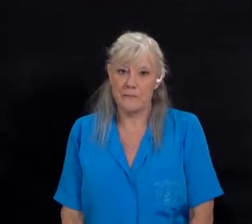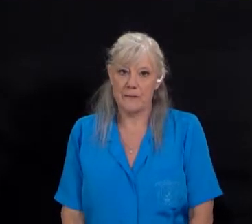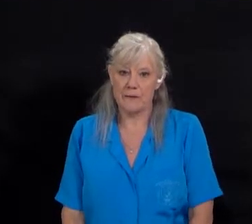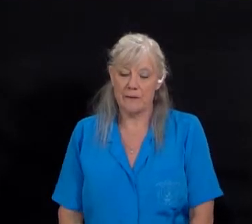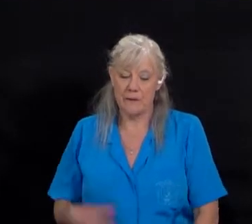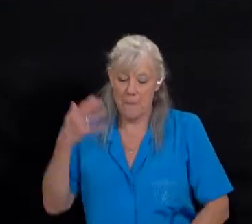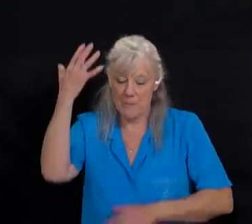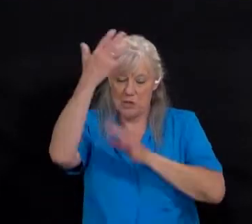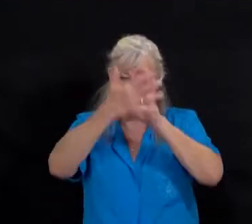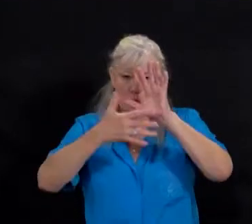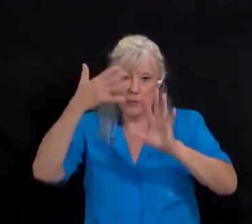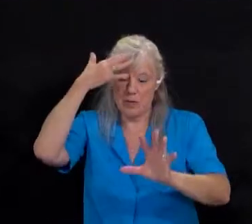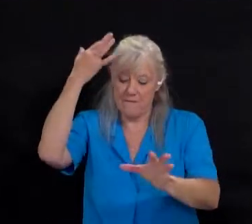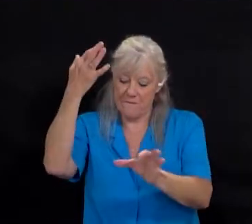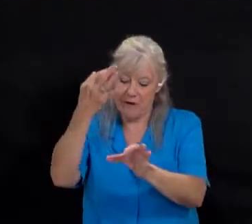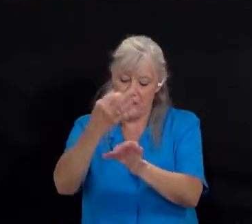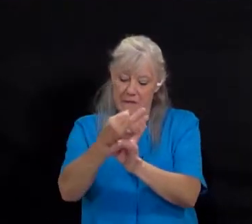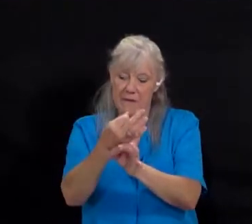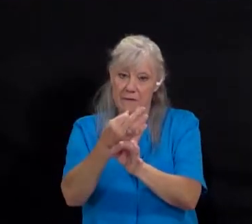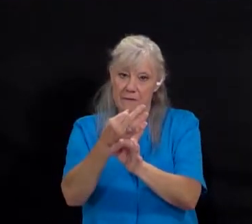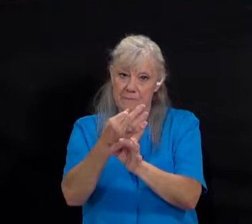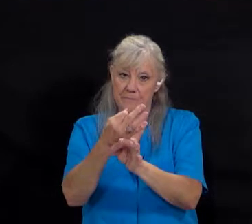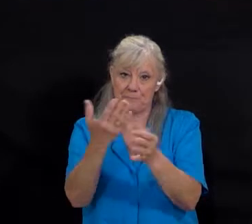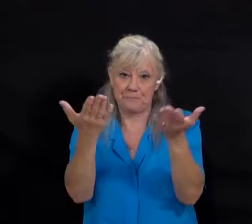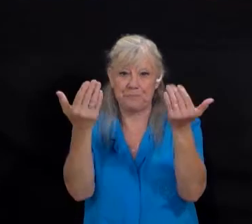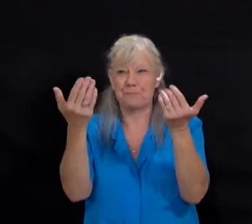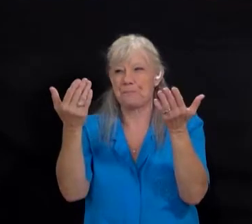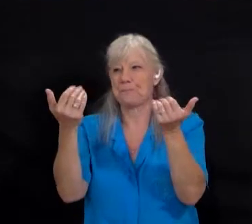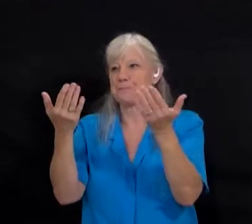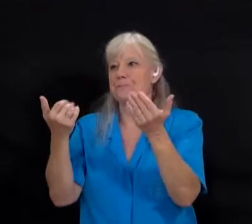The mystery of faith.